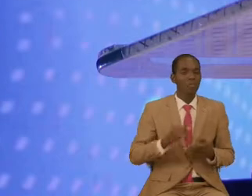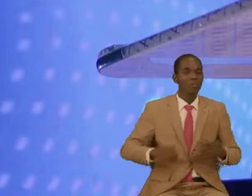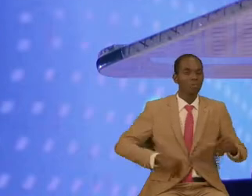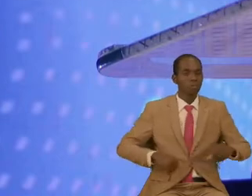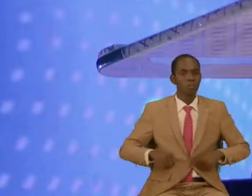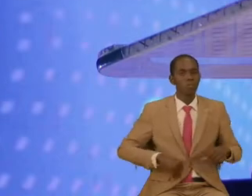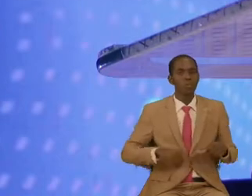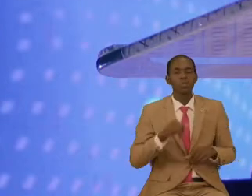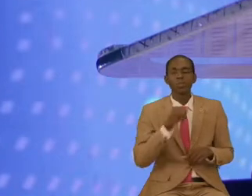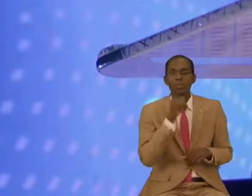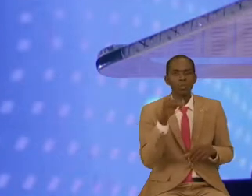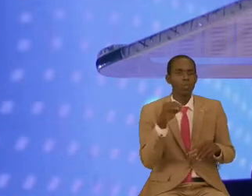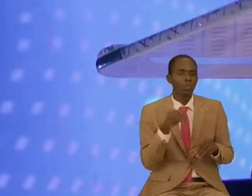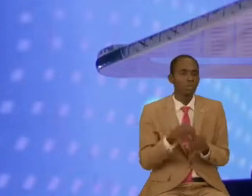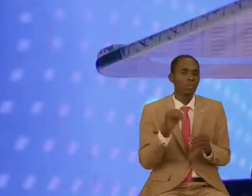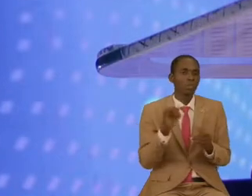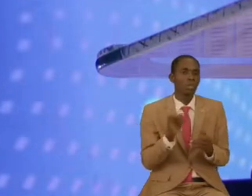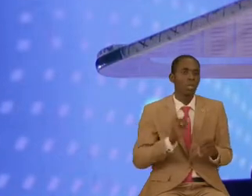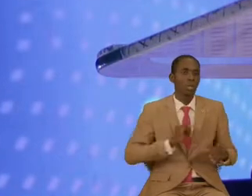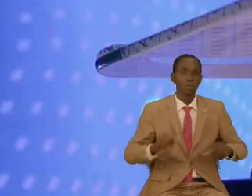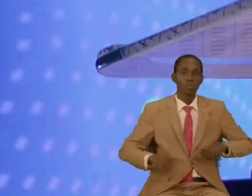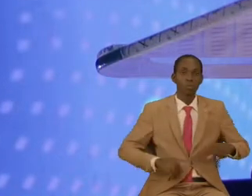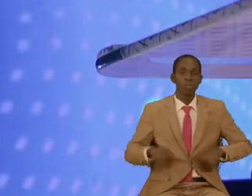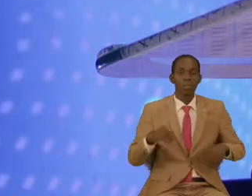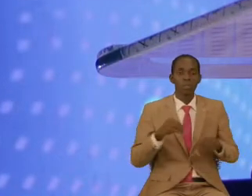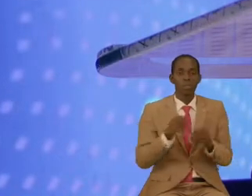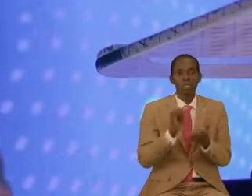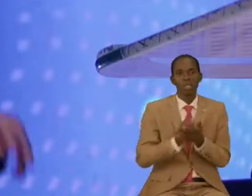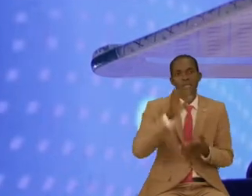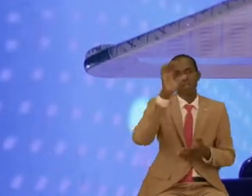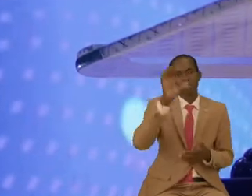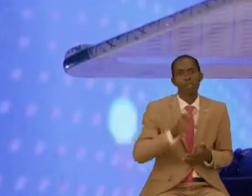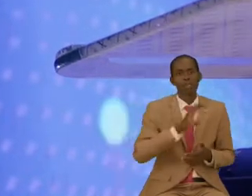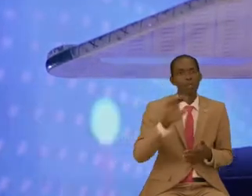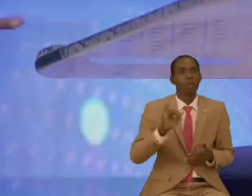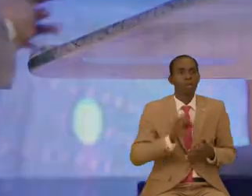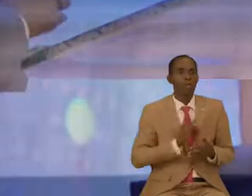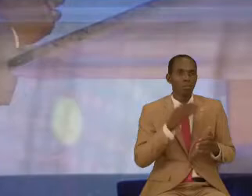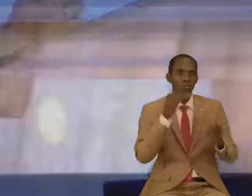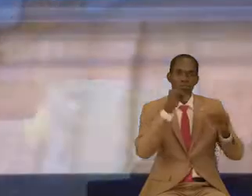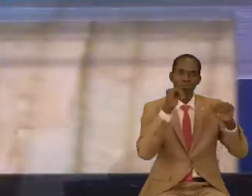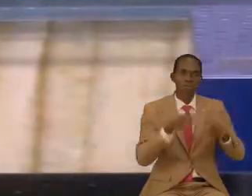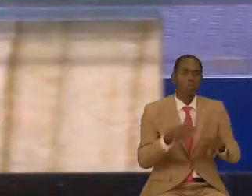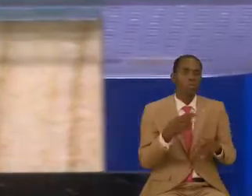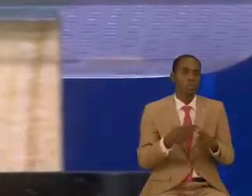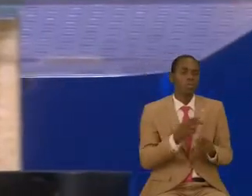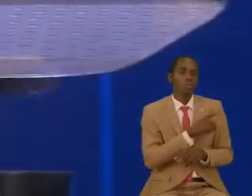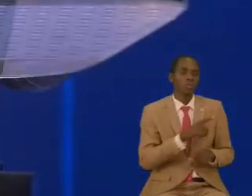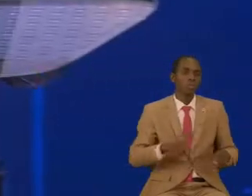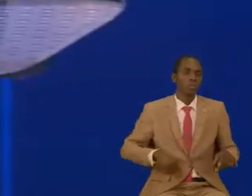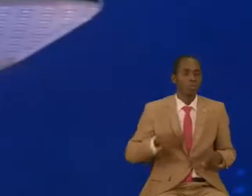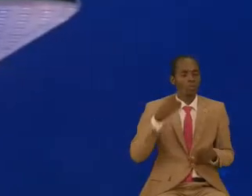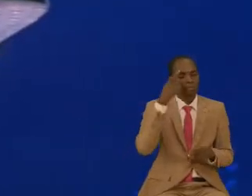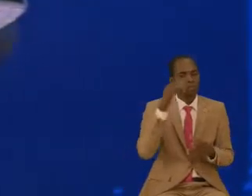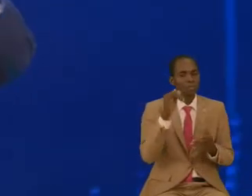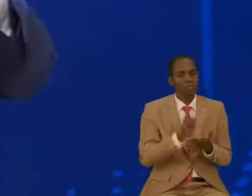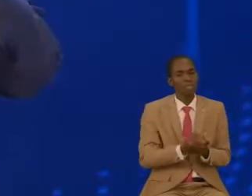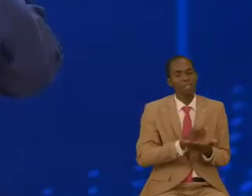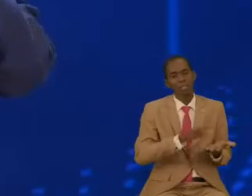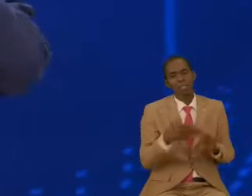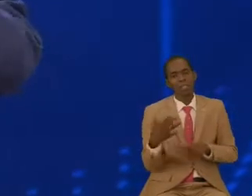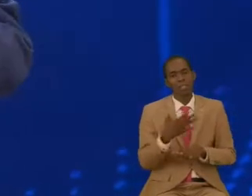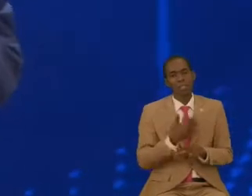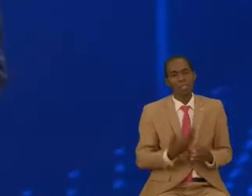cross. I praise the Lord for his death and sacrifice on the cross, because that is the